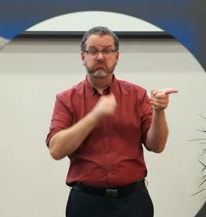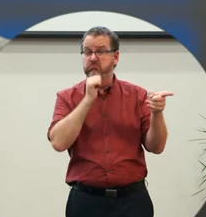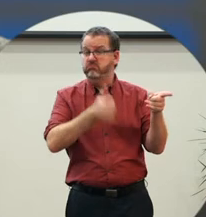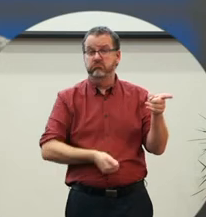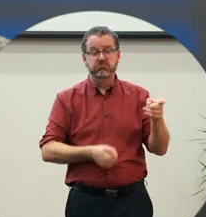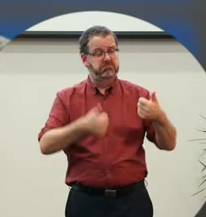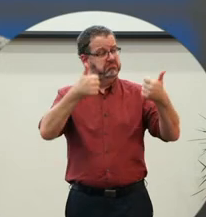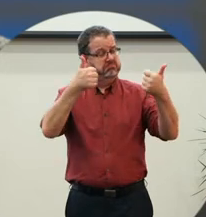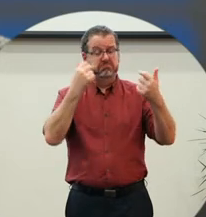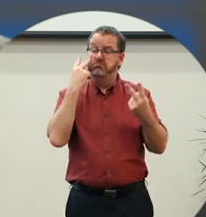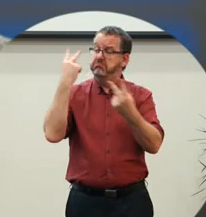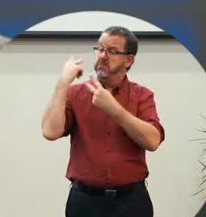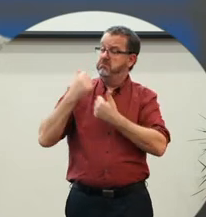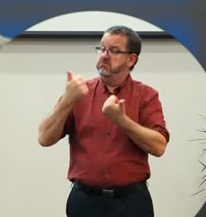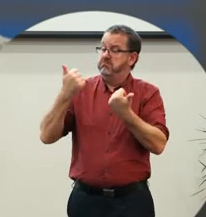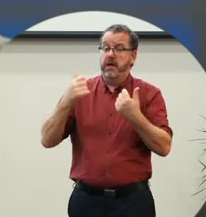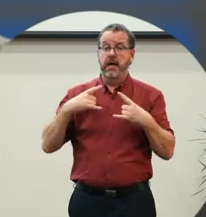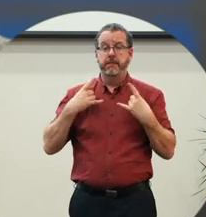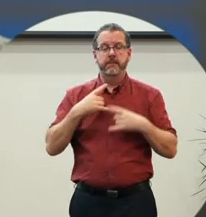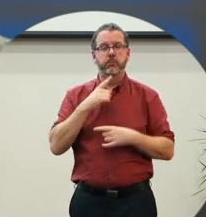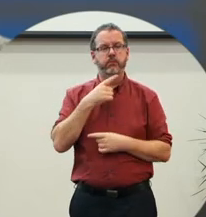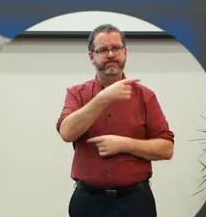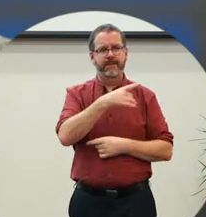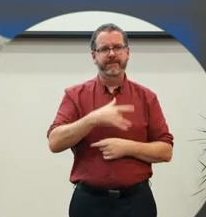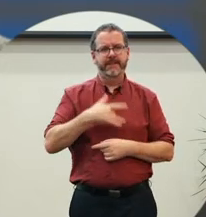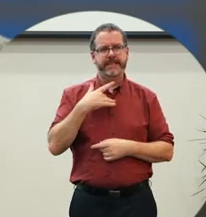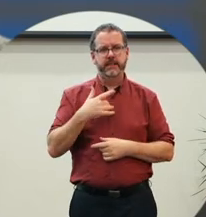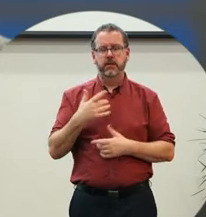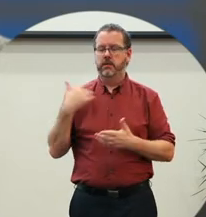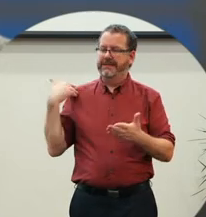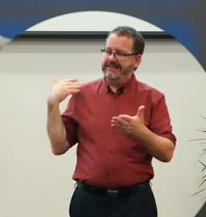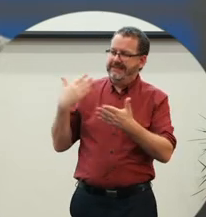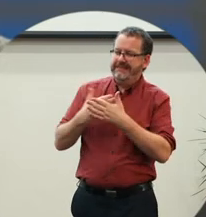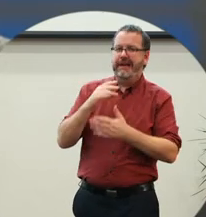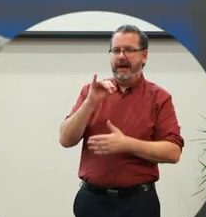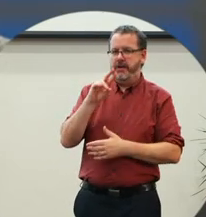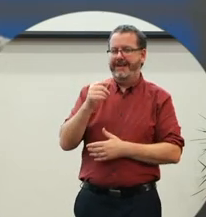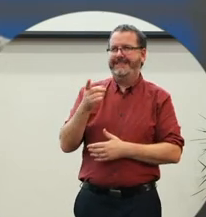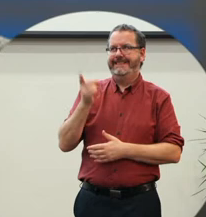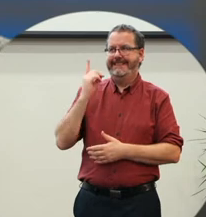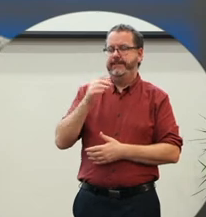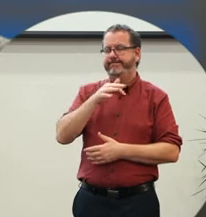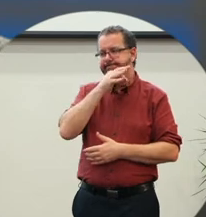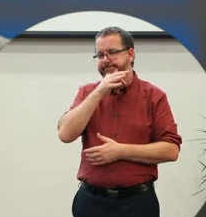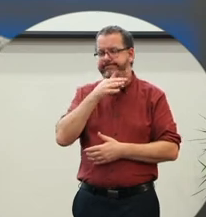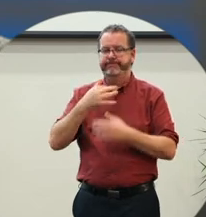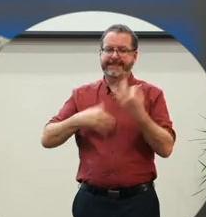that she feels that the IRA made mistakes along the way that they shouldn't have made. But